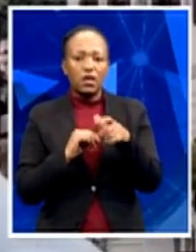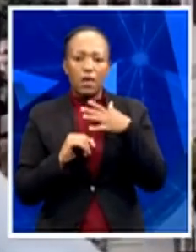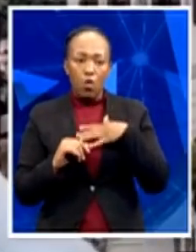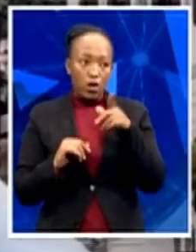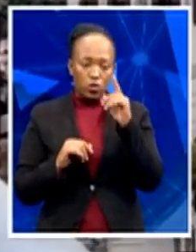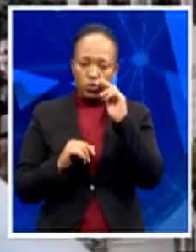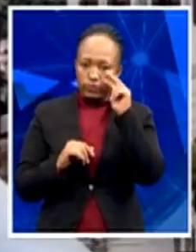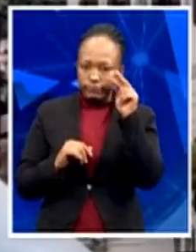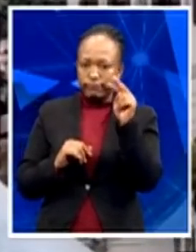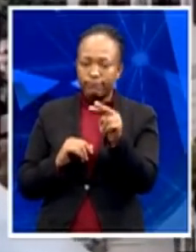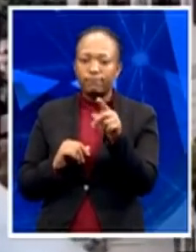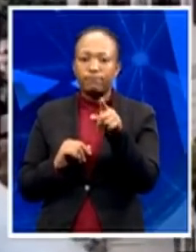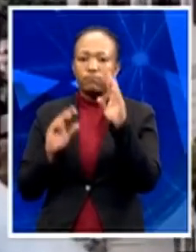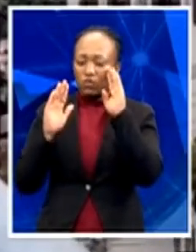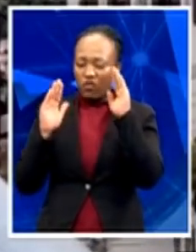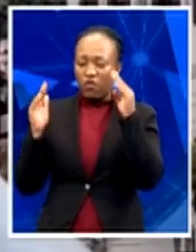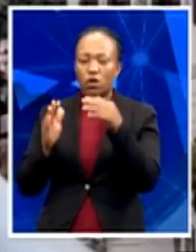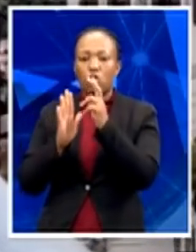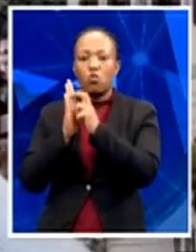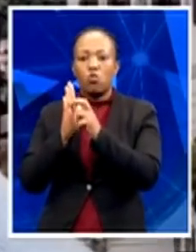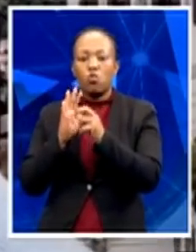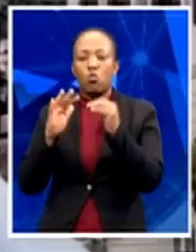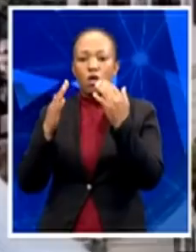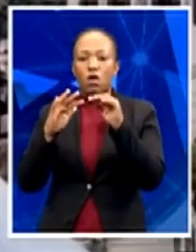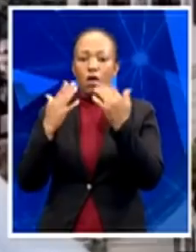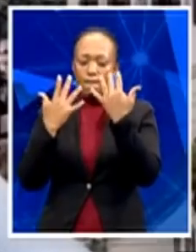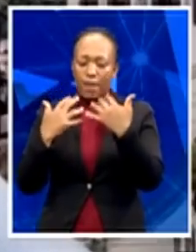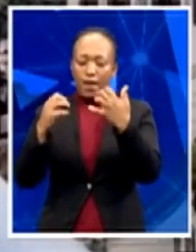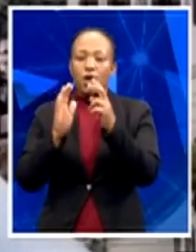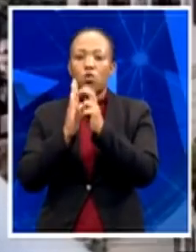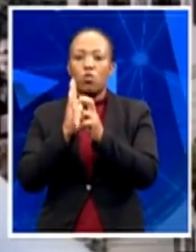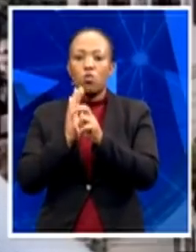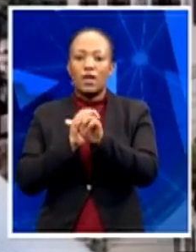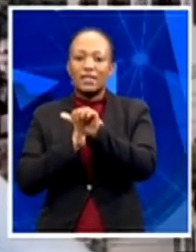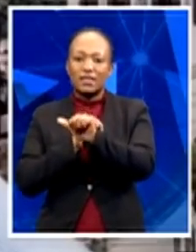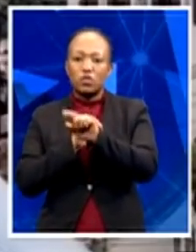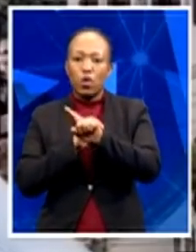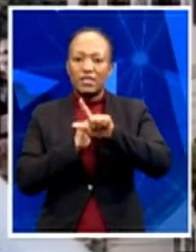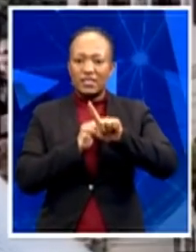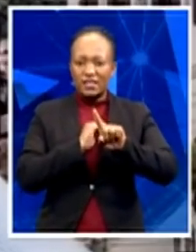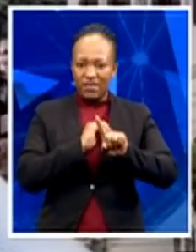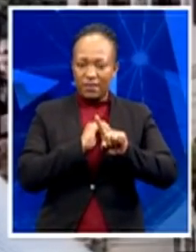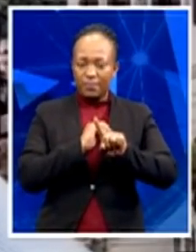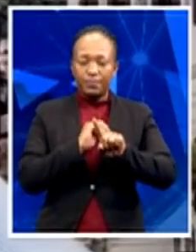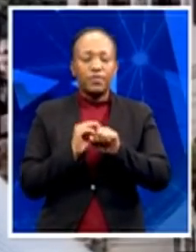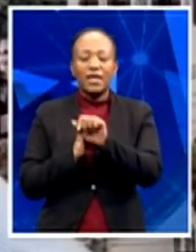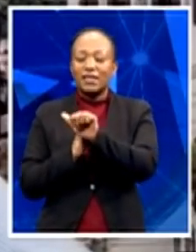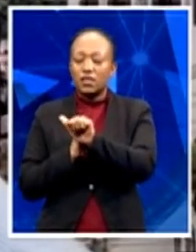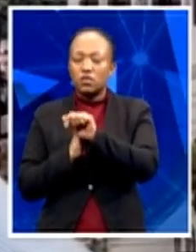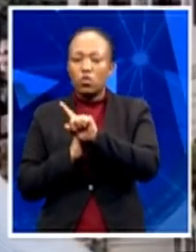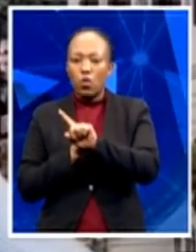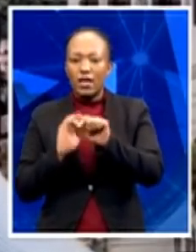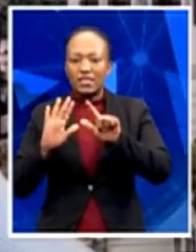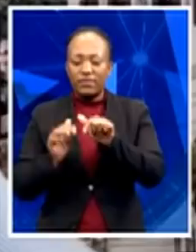Parliament, Rule 167 on general powers and subsection A, where it says, for the purposes